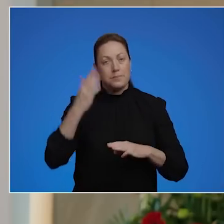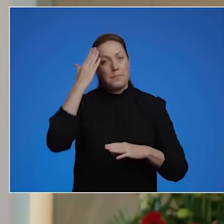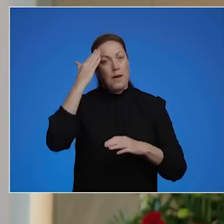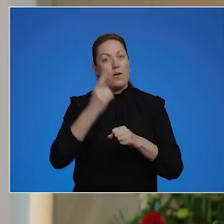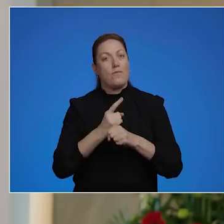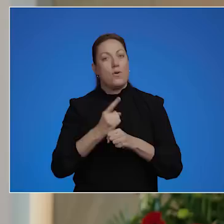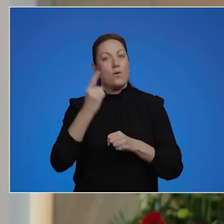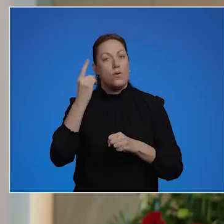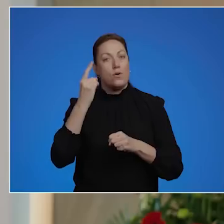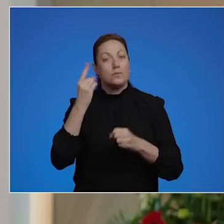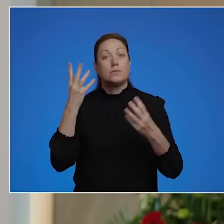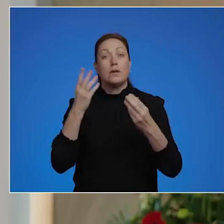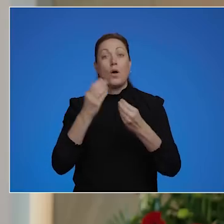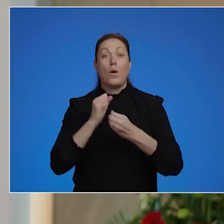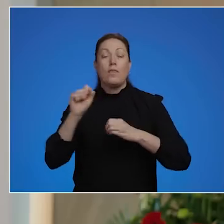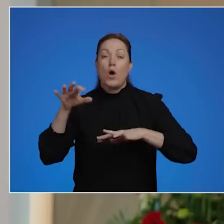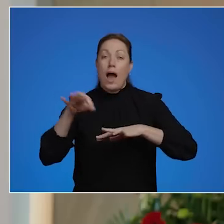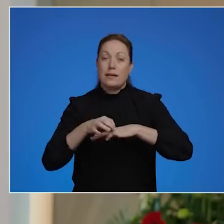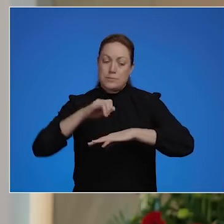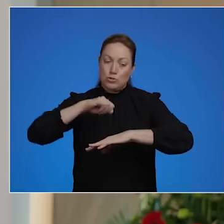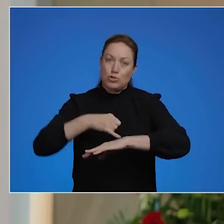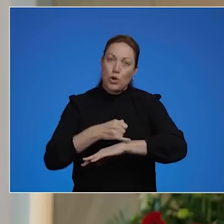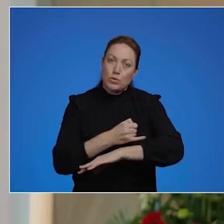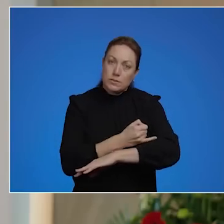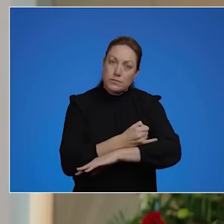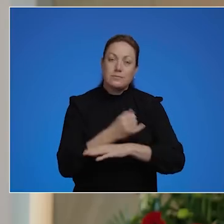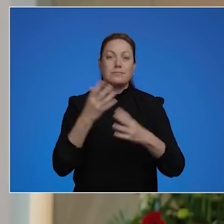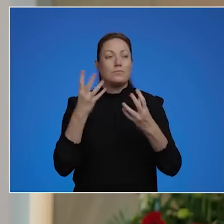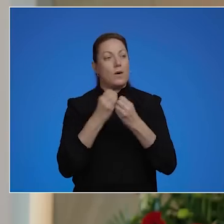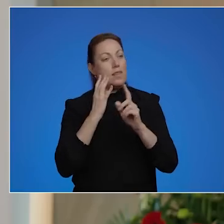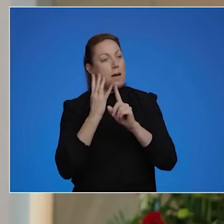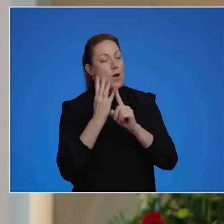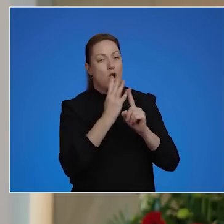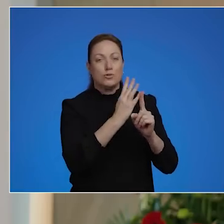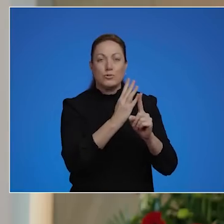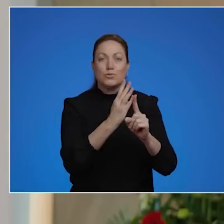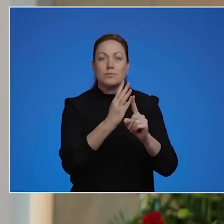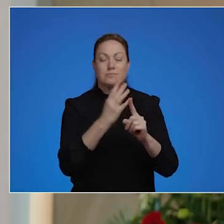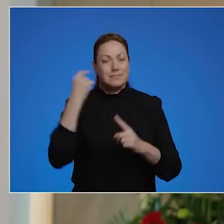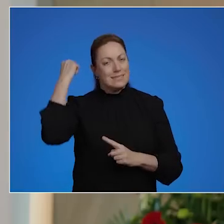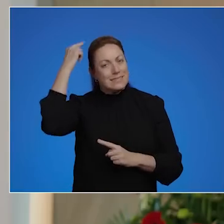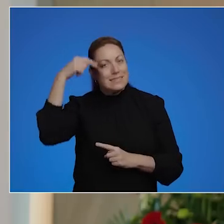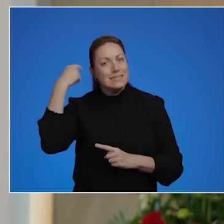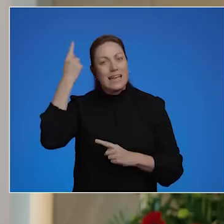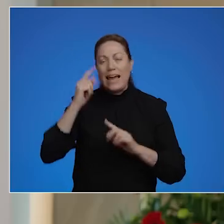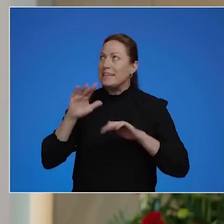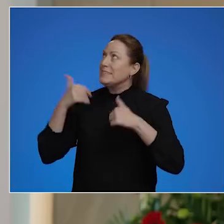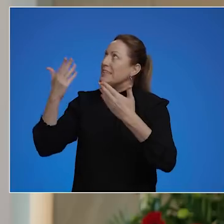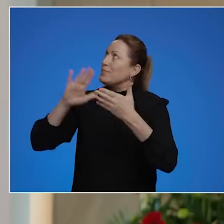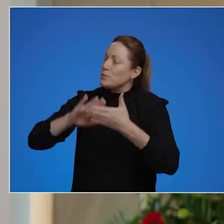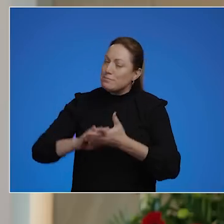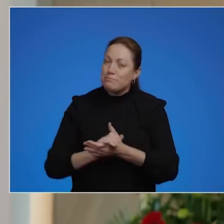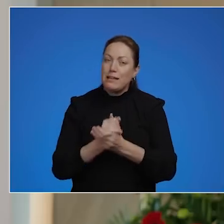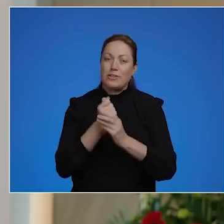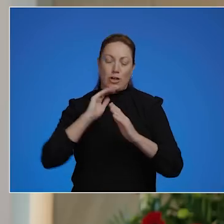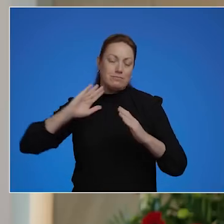Mary, Mother of God, with Blessed Joseph, her spouse, with the blessed apostles and all the saints who have pleased you